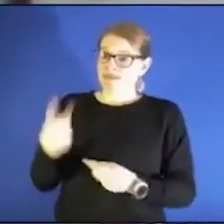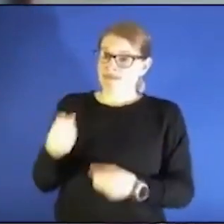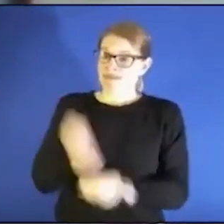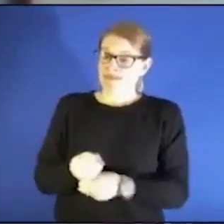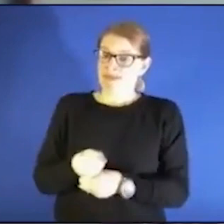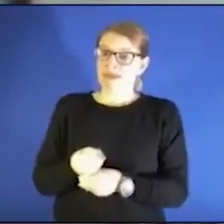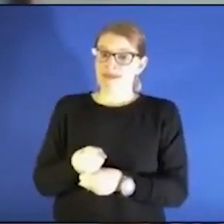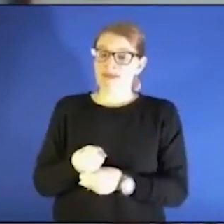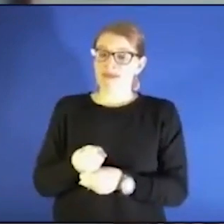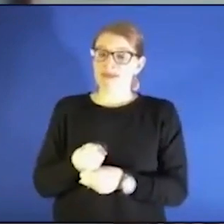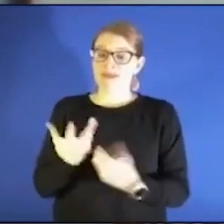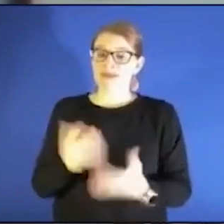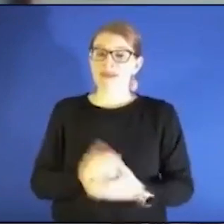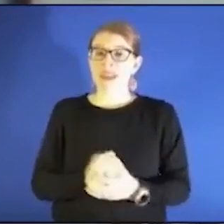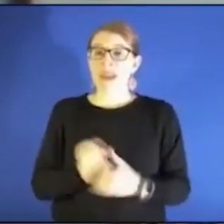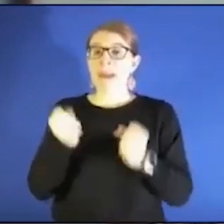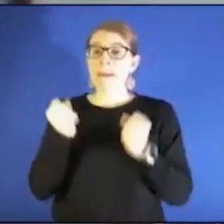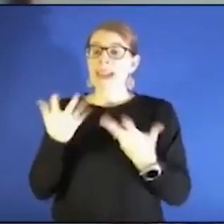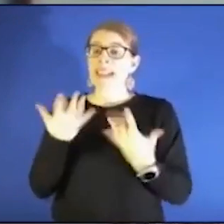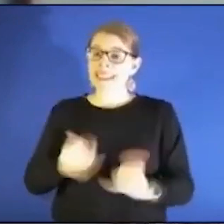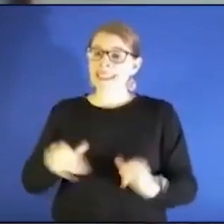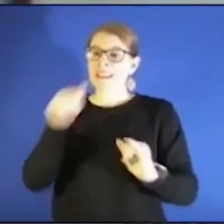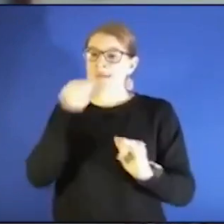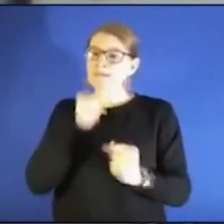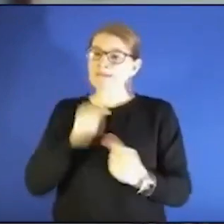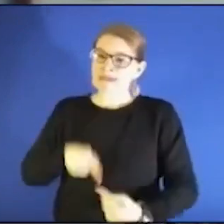still fighting to survive and stay open.